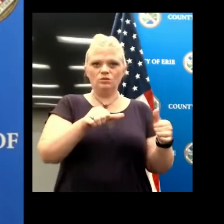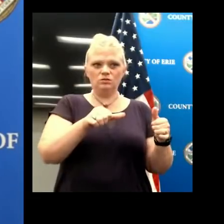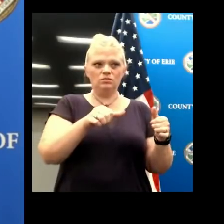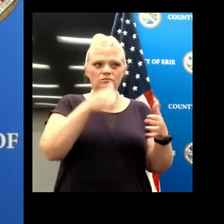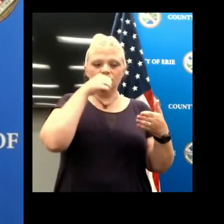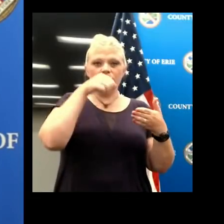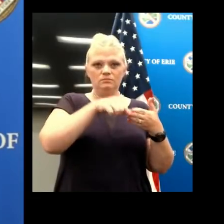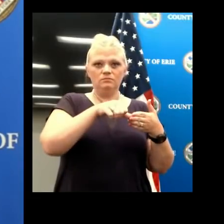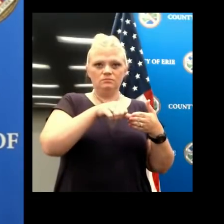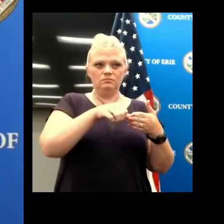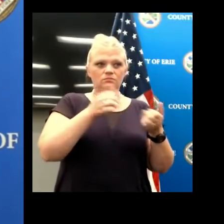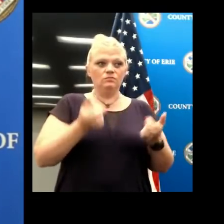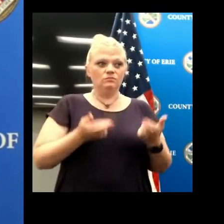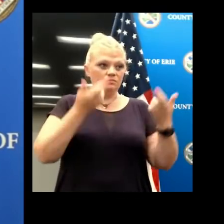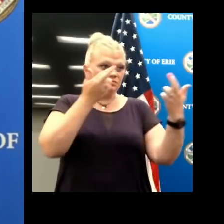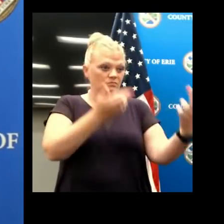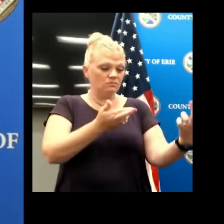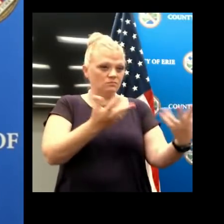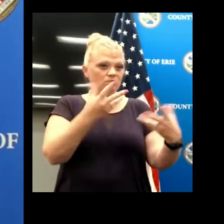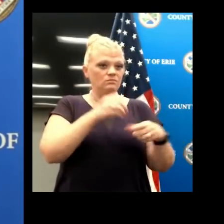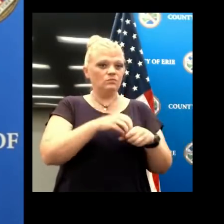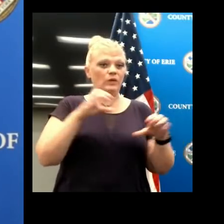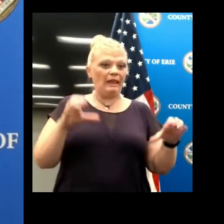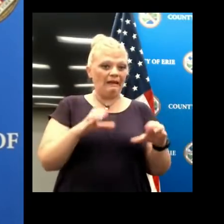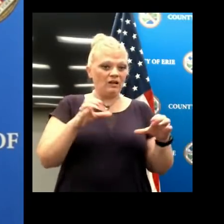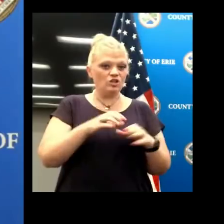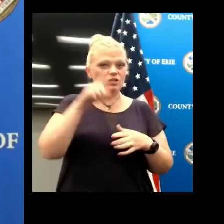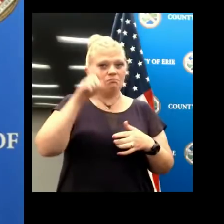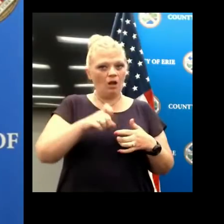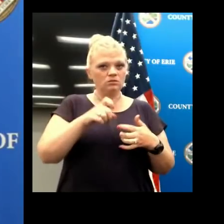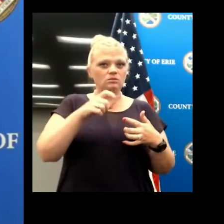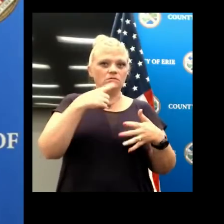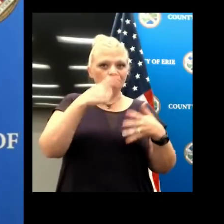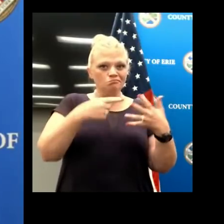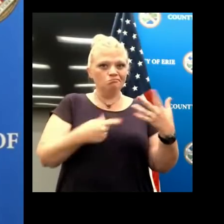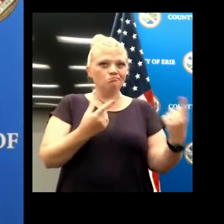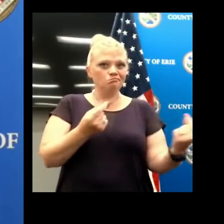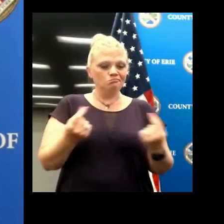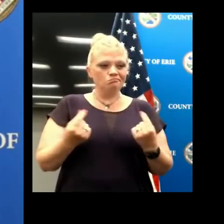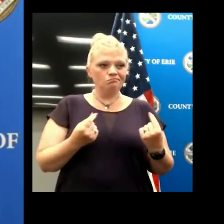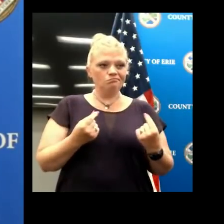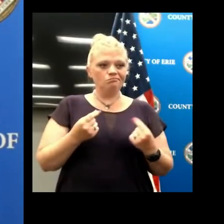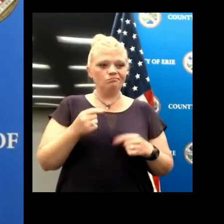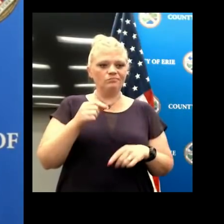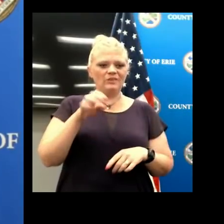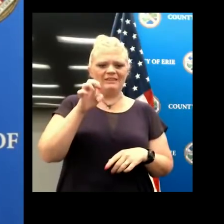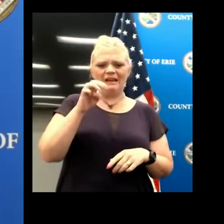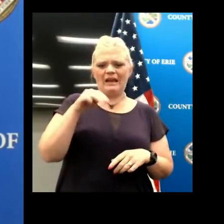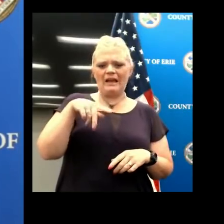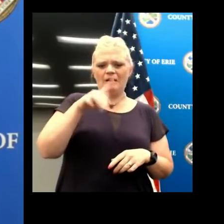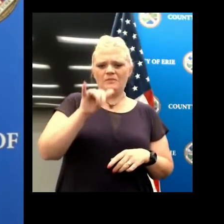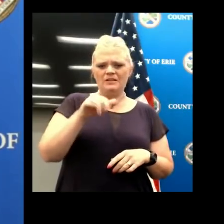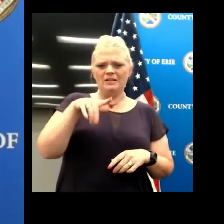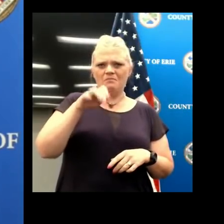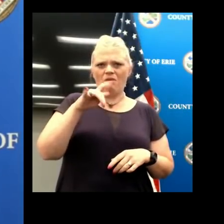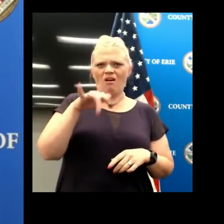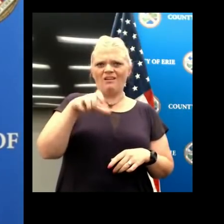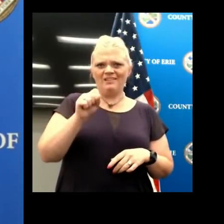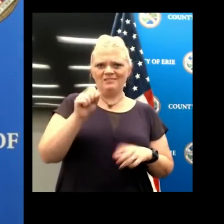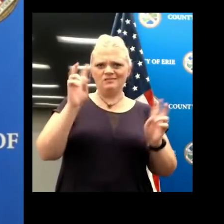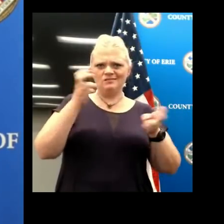establishment with recommendations, including actions that need to be taken. Empty Pockets itself was previously